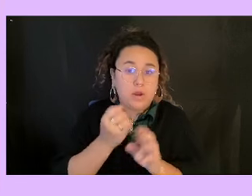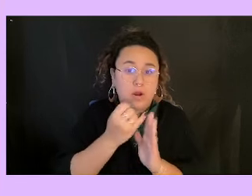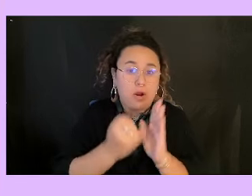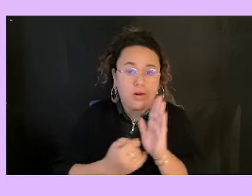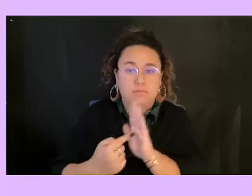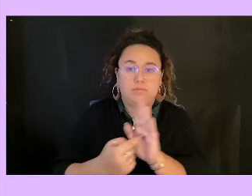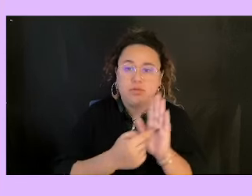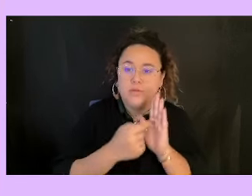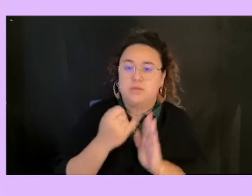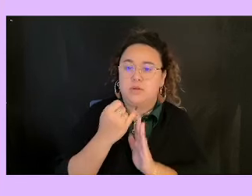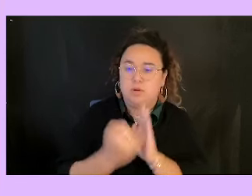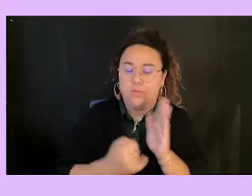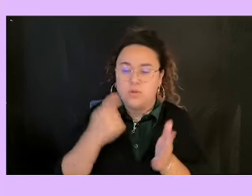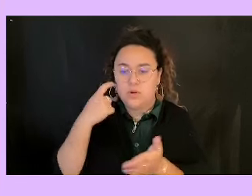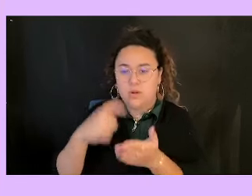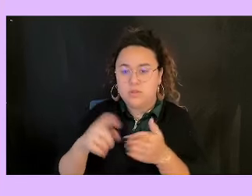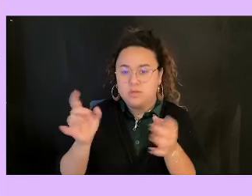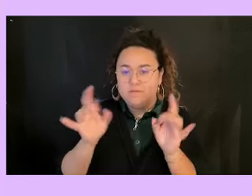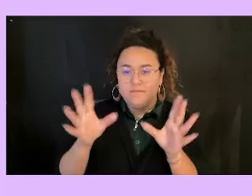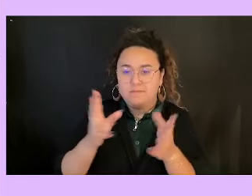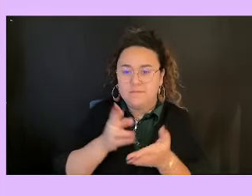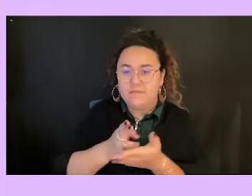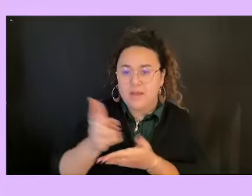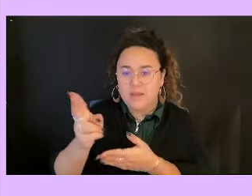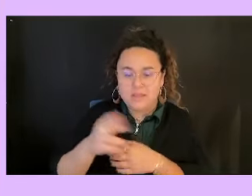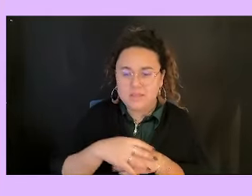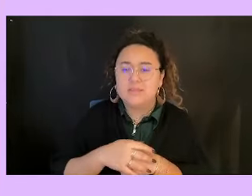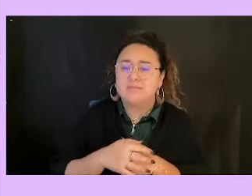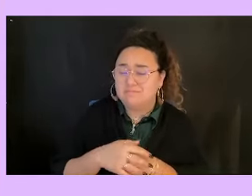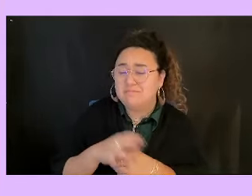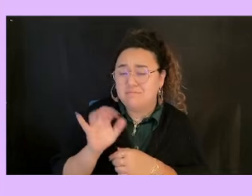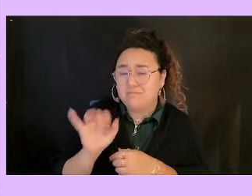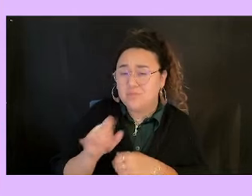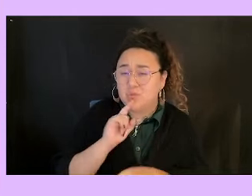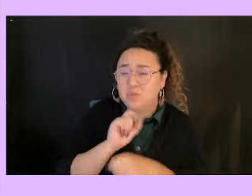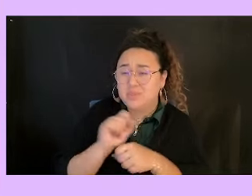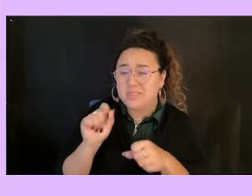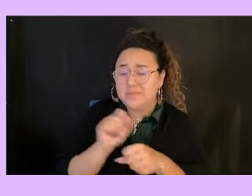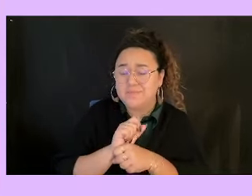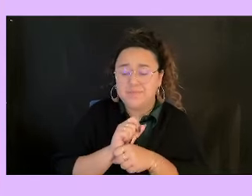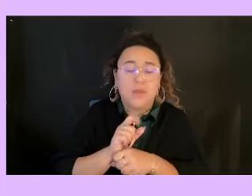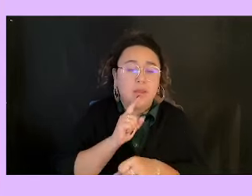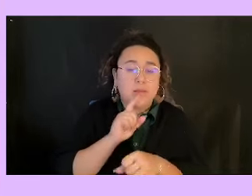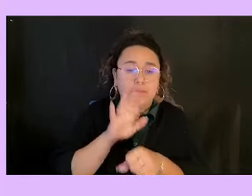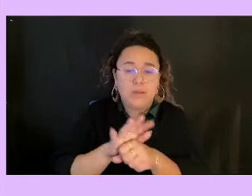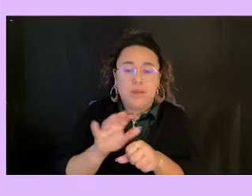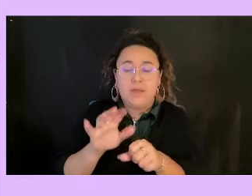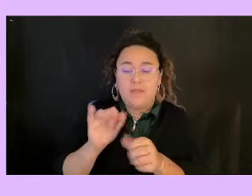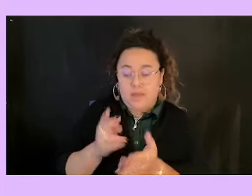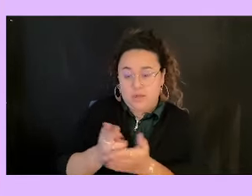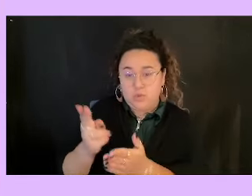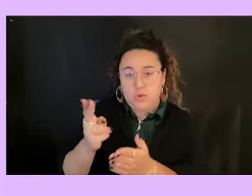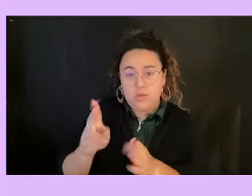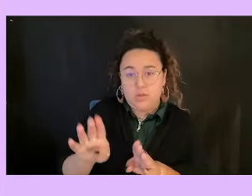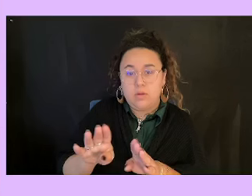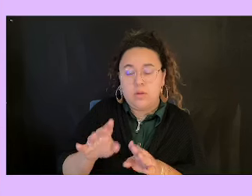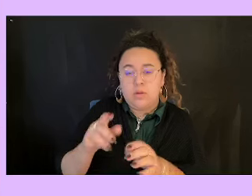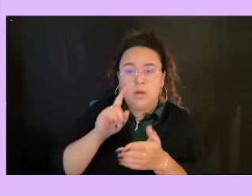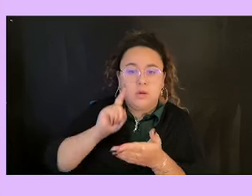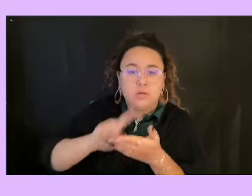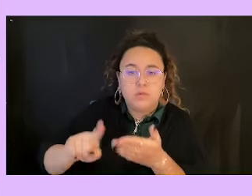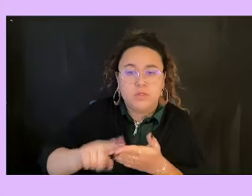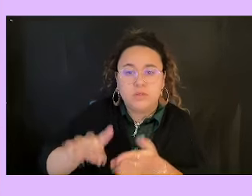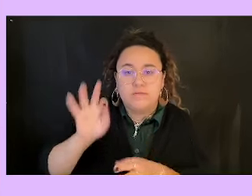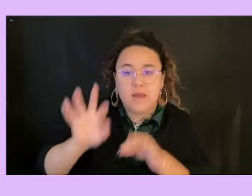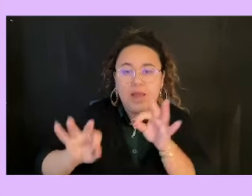the truth of violence perpetrated in the name of this country and make a commitment to uncovering that truth through dialogue, partnerships, and